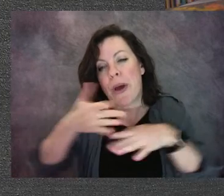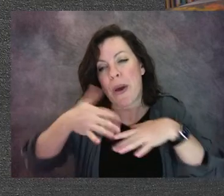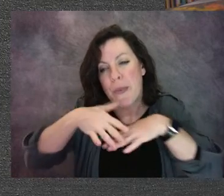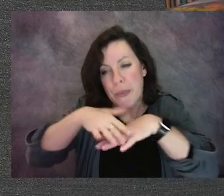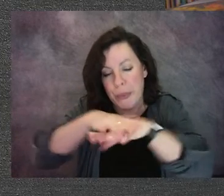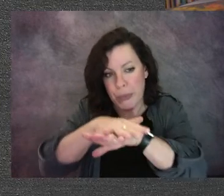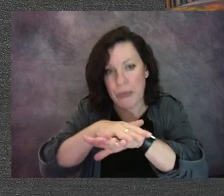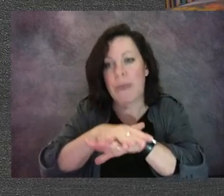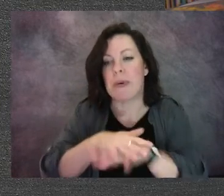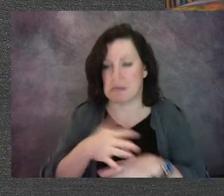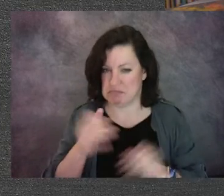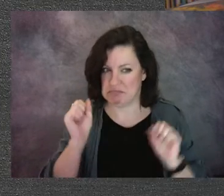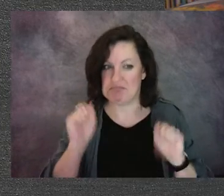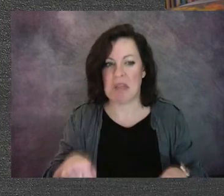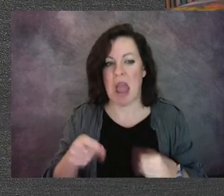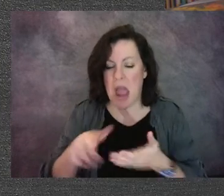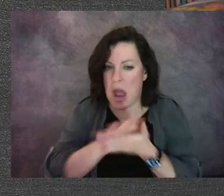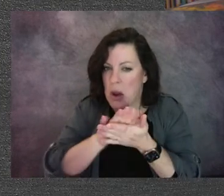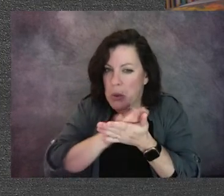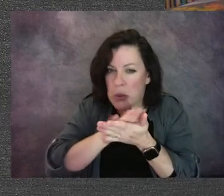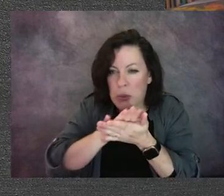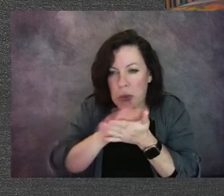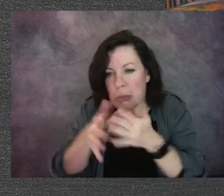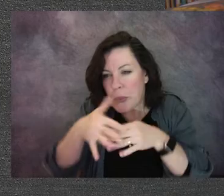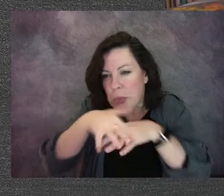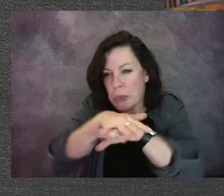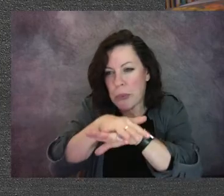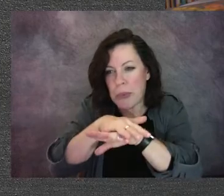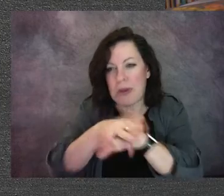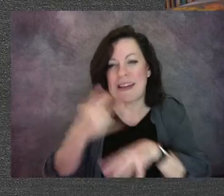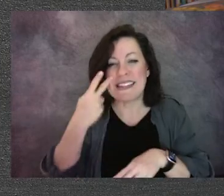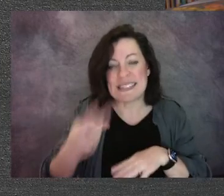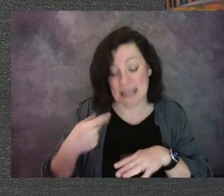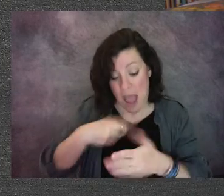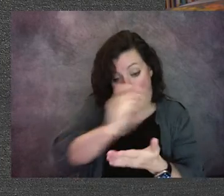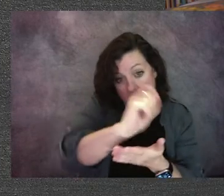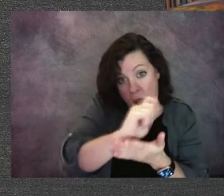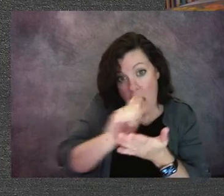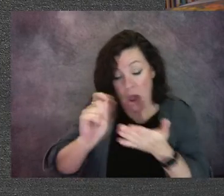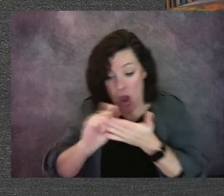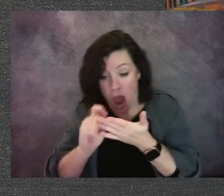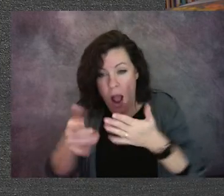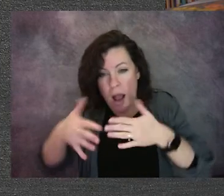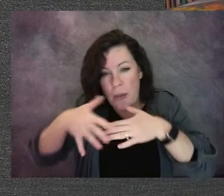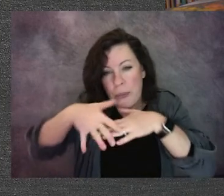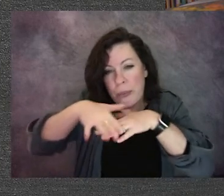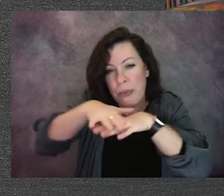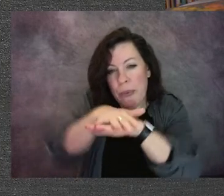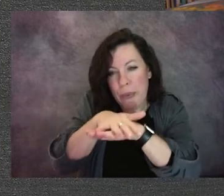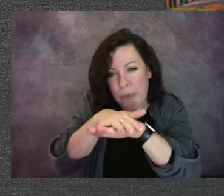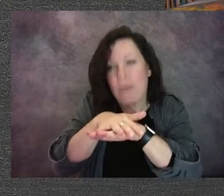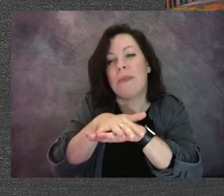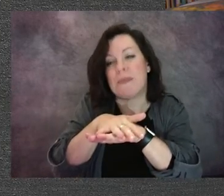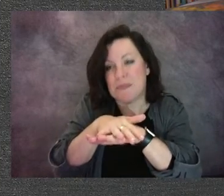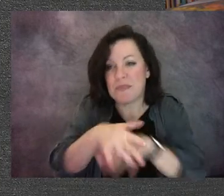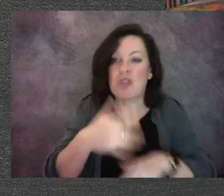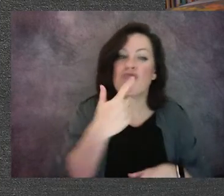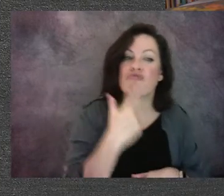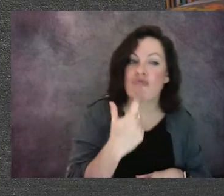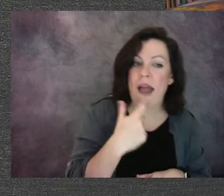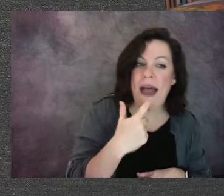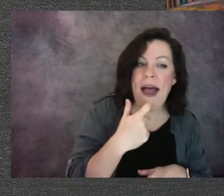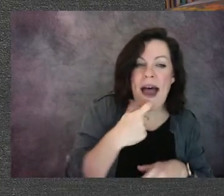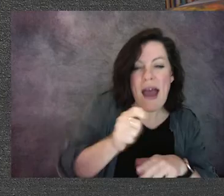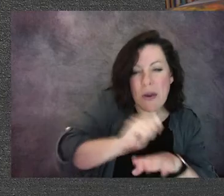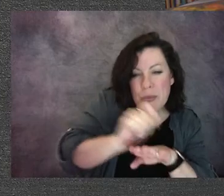That's okay, because they're washable. Now I'm overlapping my next color. Do you see that, Jean Marie? Uh-huh. I've gone on top of the